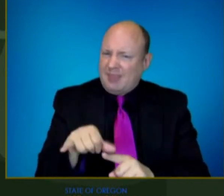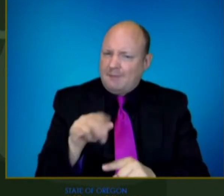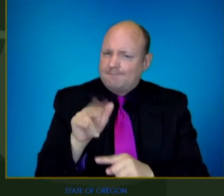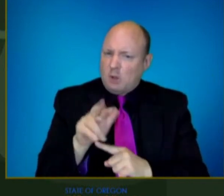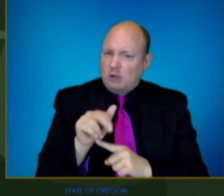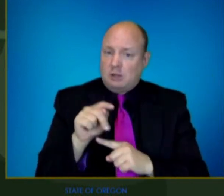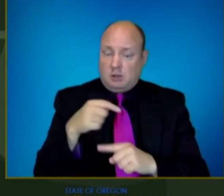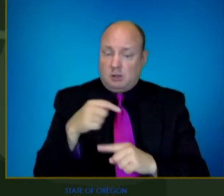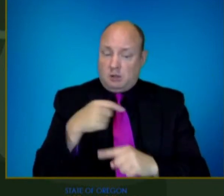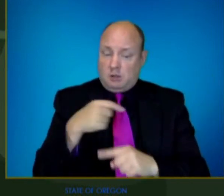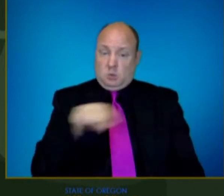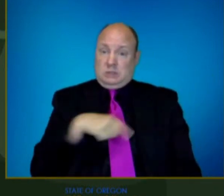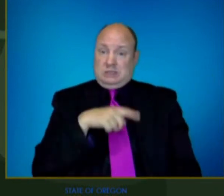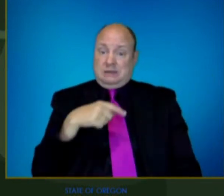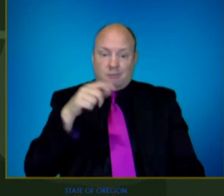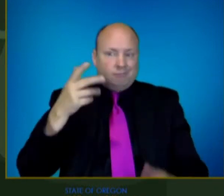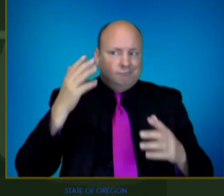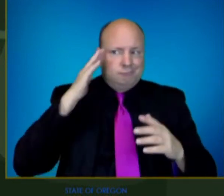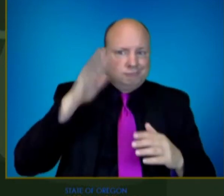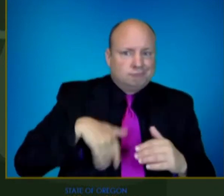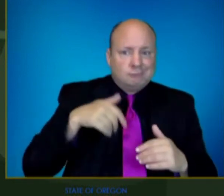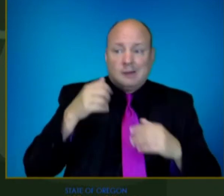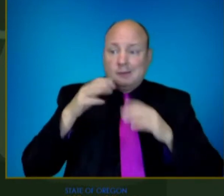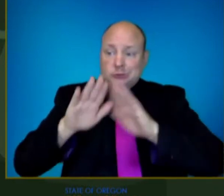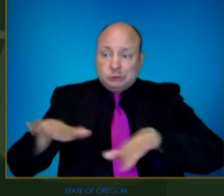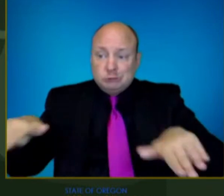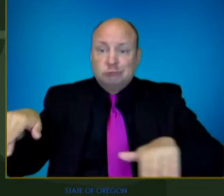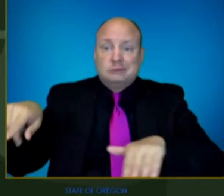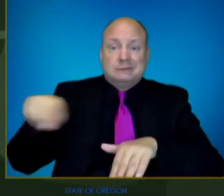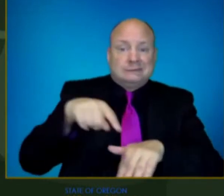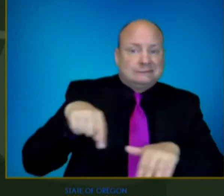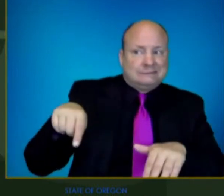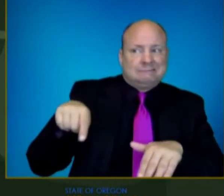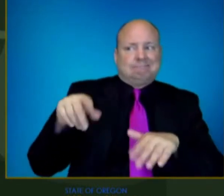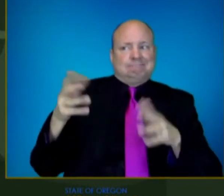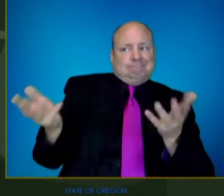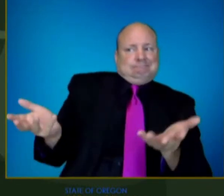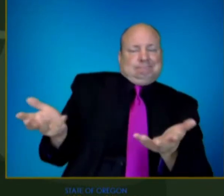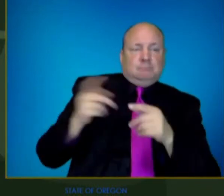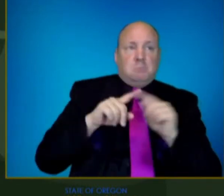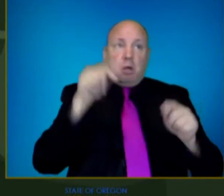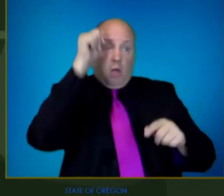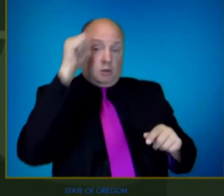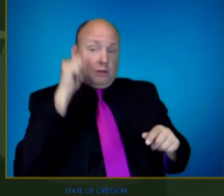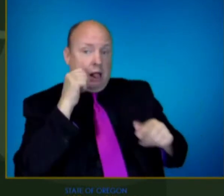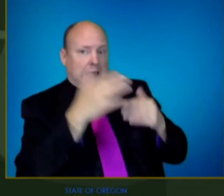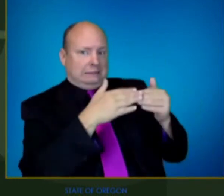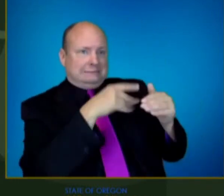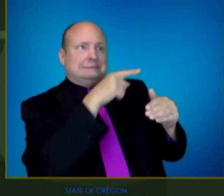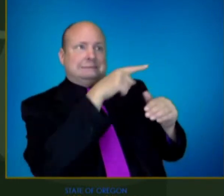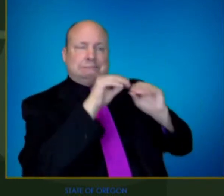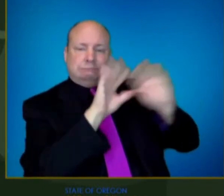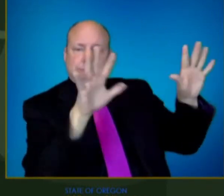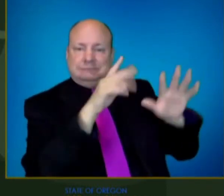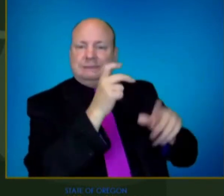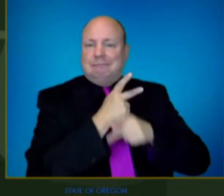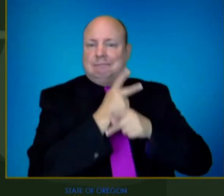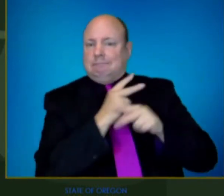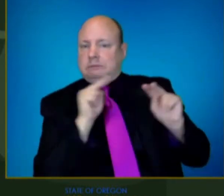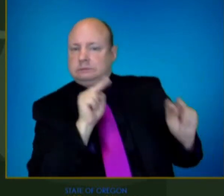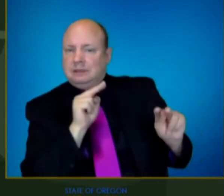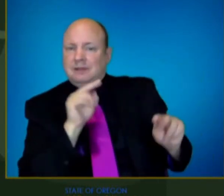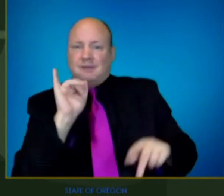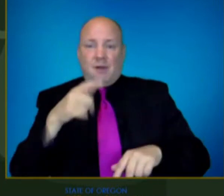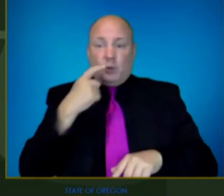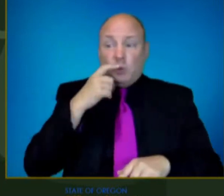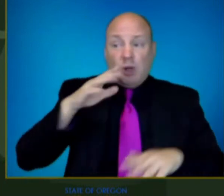Delta variant, getting sick from it, and spreading it. If you haven't made the choice to get vaccinated yet, Delta is the game changer